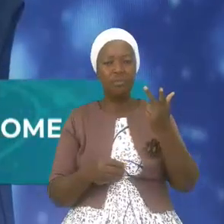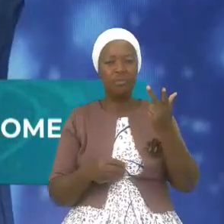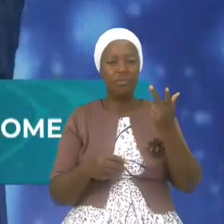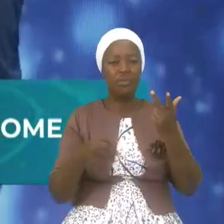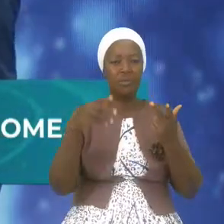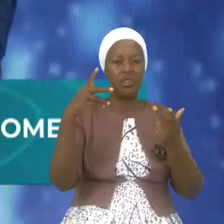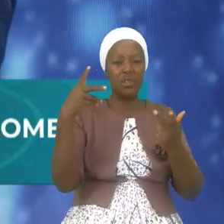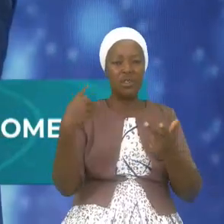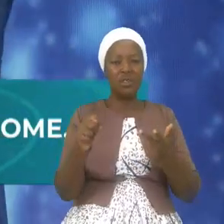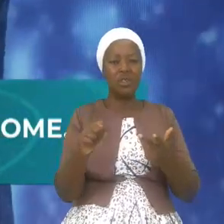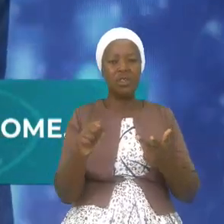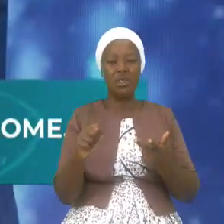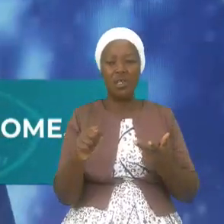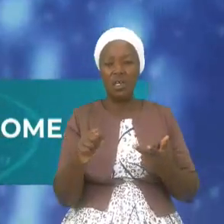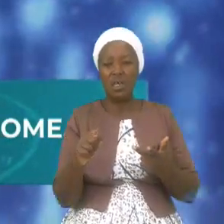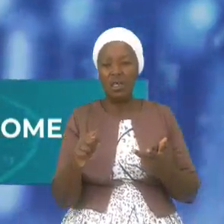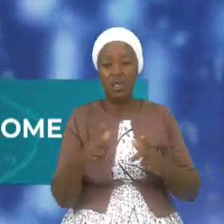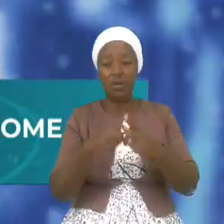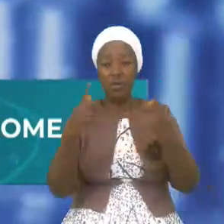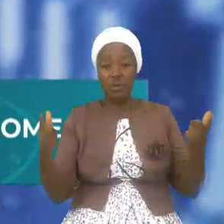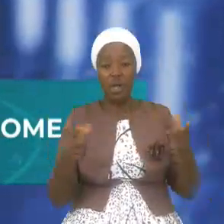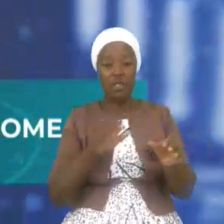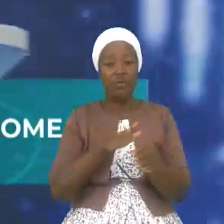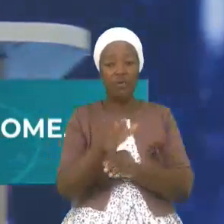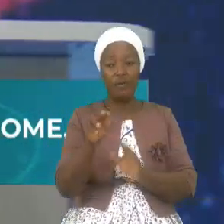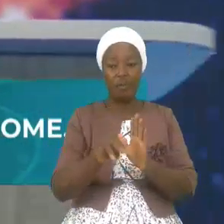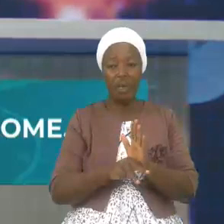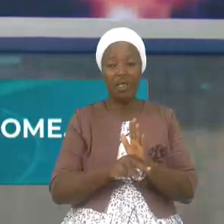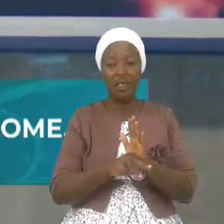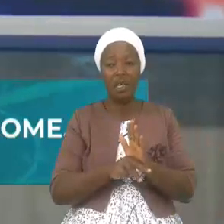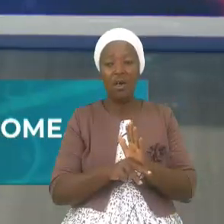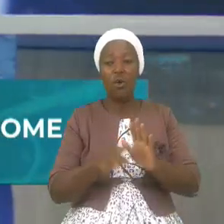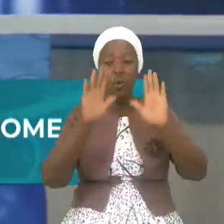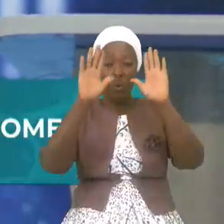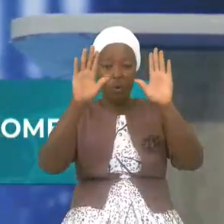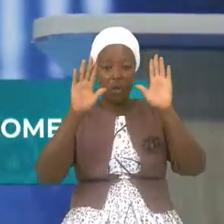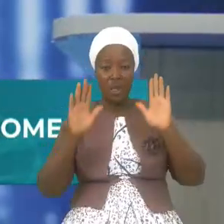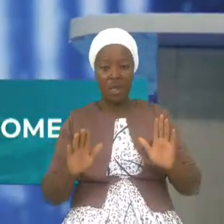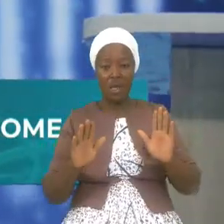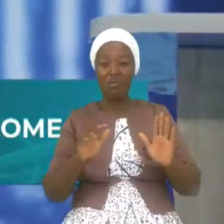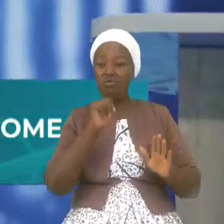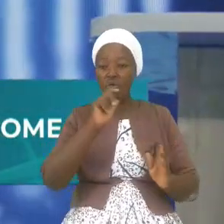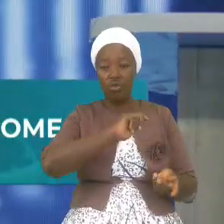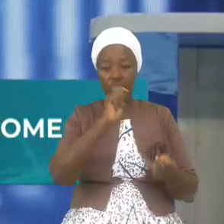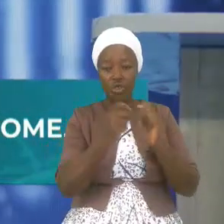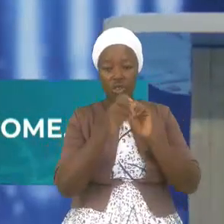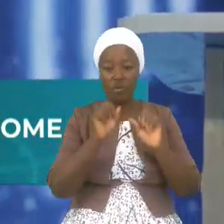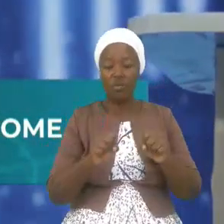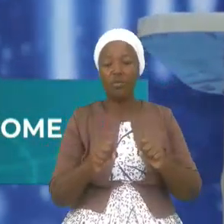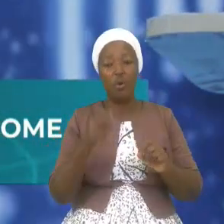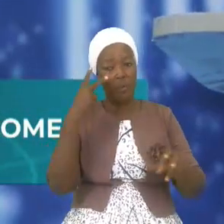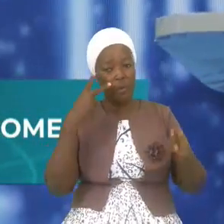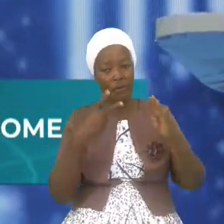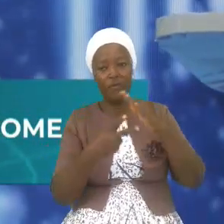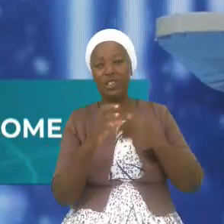unchangeable prophecies. Many prophecies in the world, and those prophecies are awesome. For